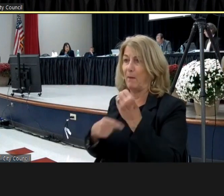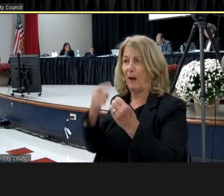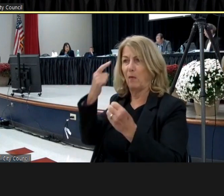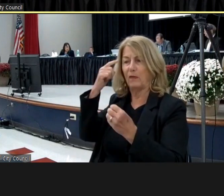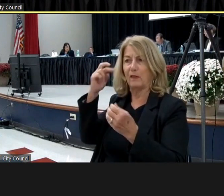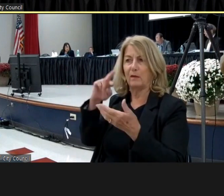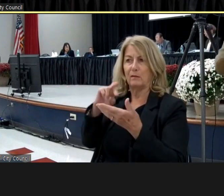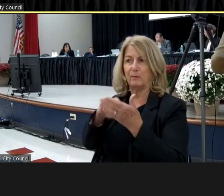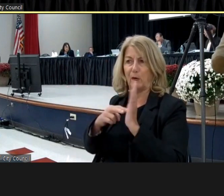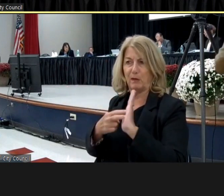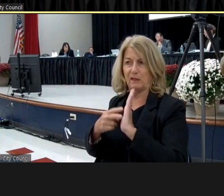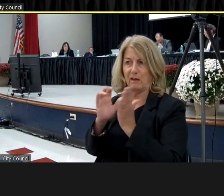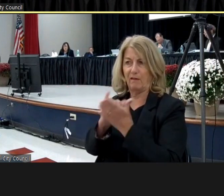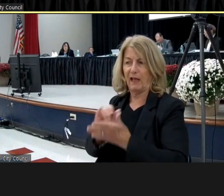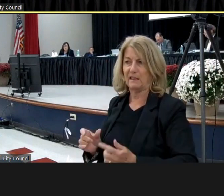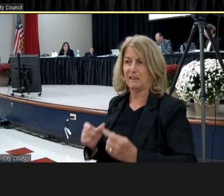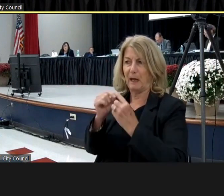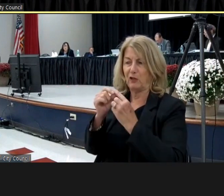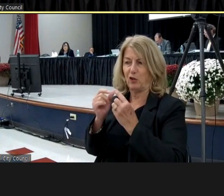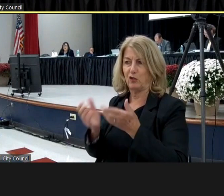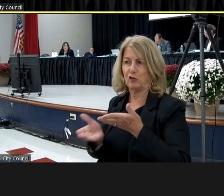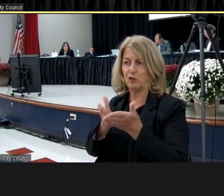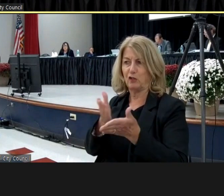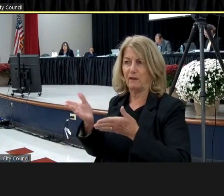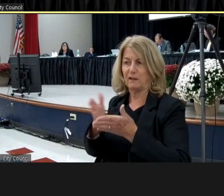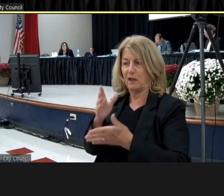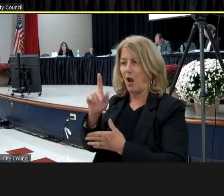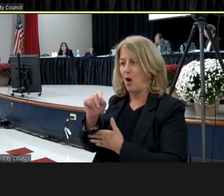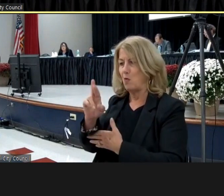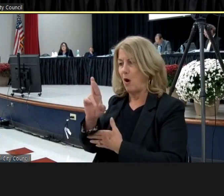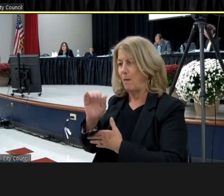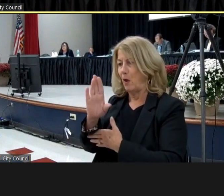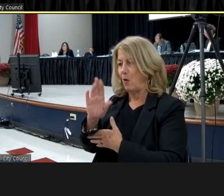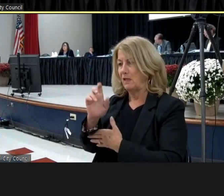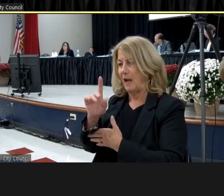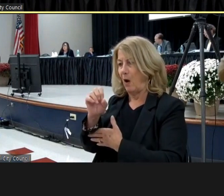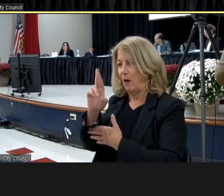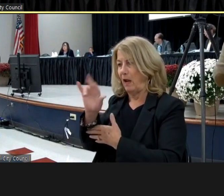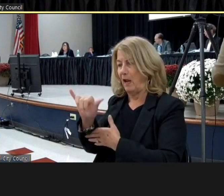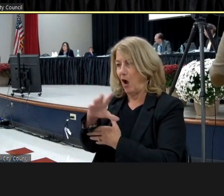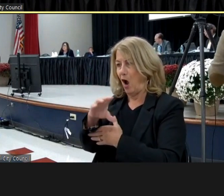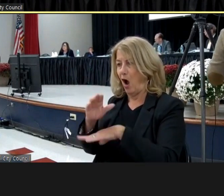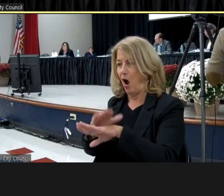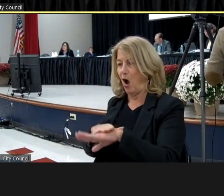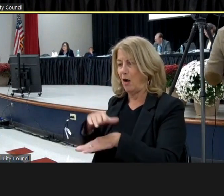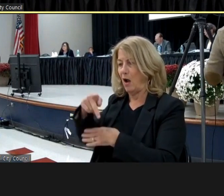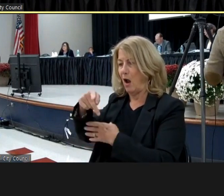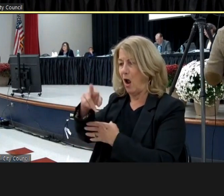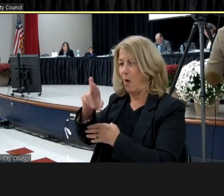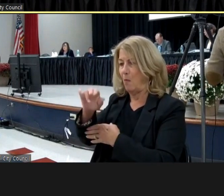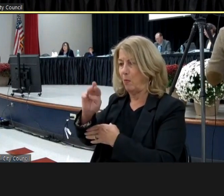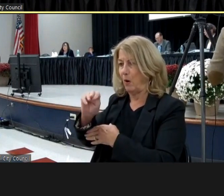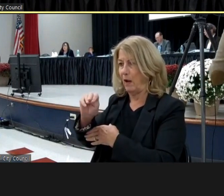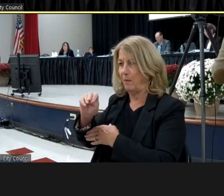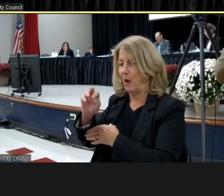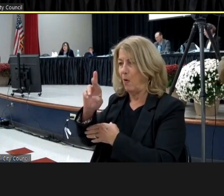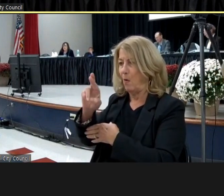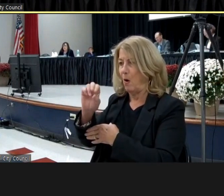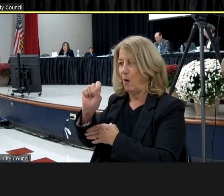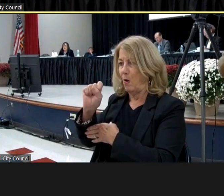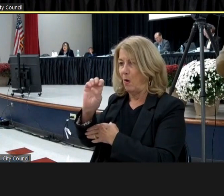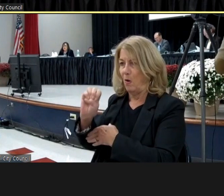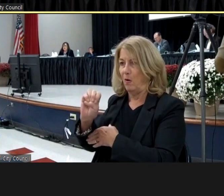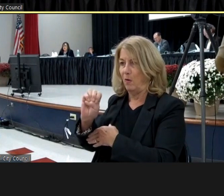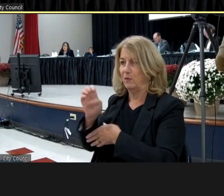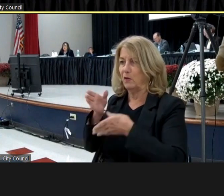and special services for the tributary on the Primrose Creek? If somebody could speak to that for me. Sure, I'm